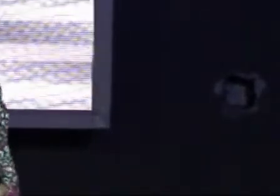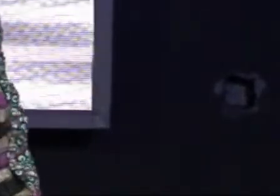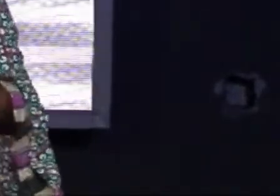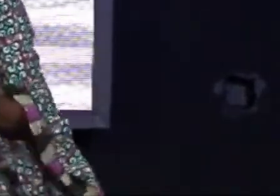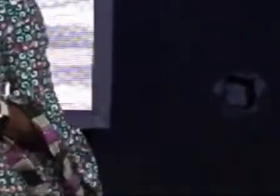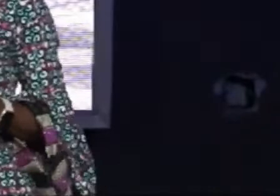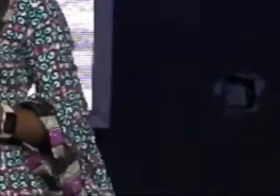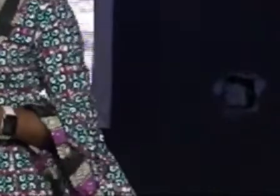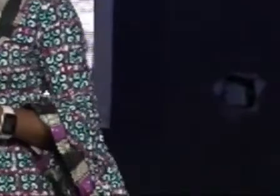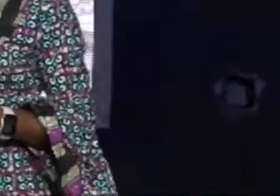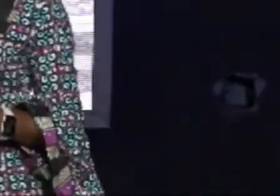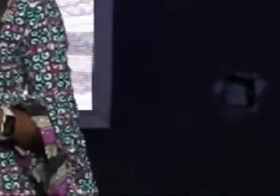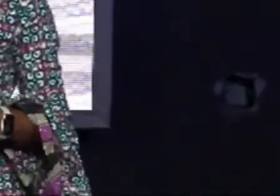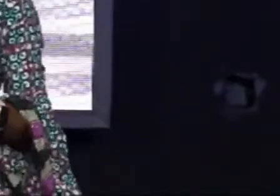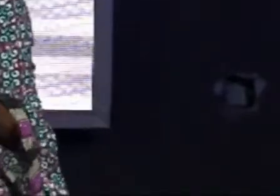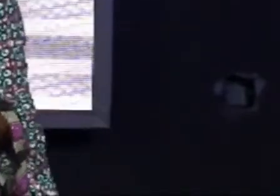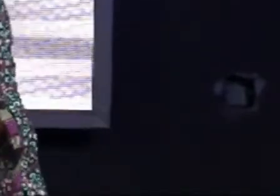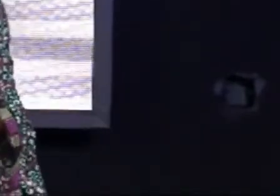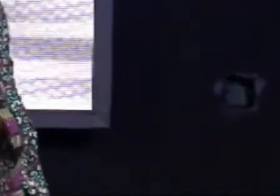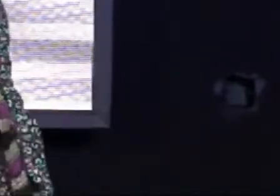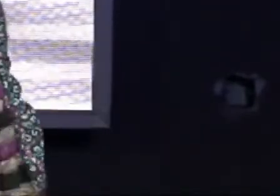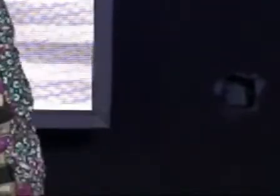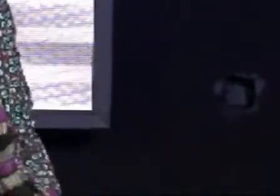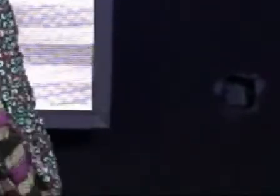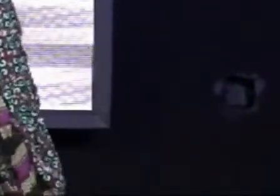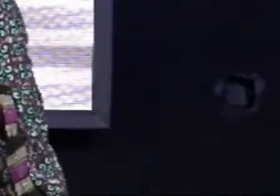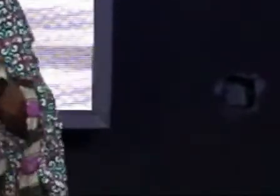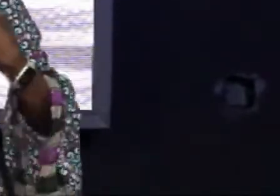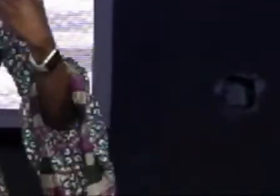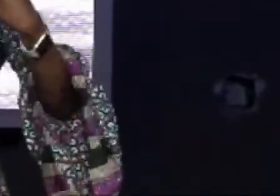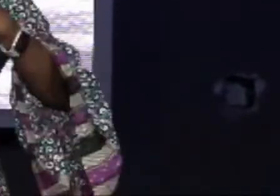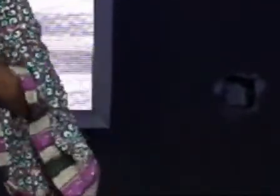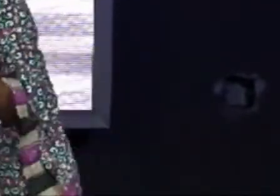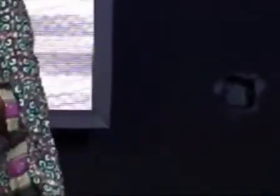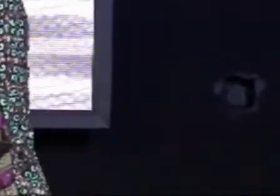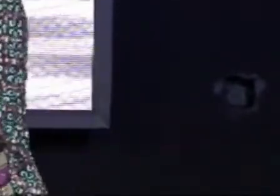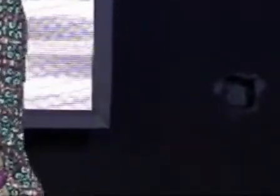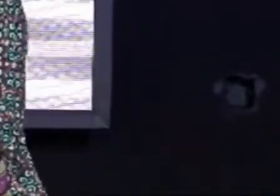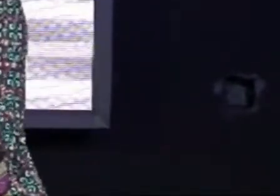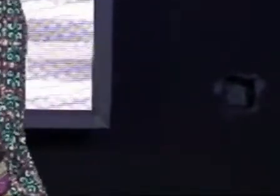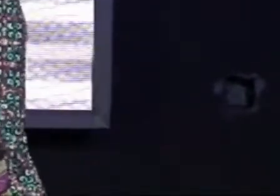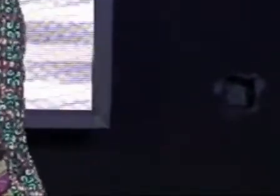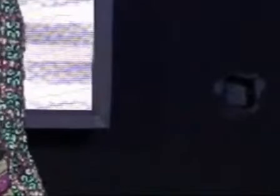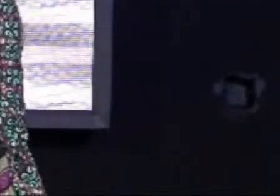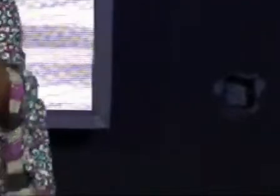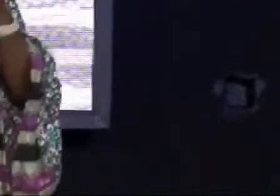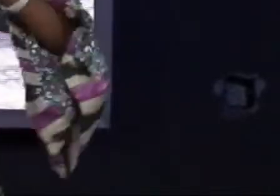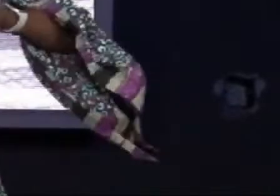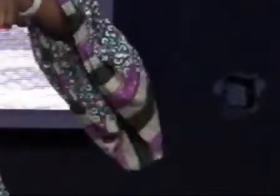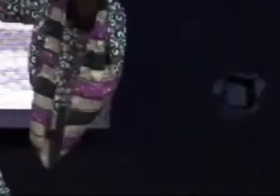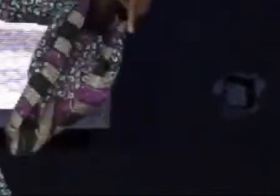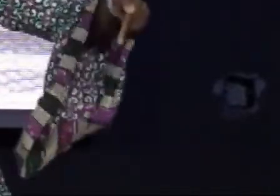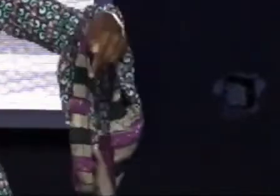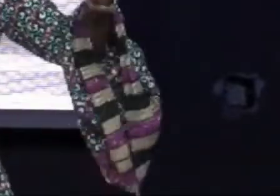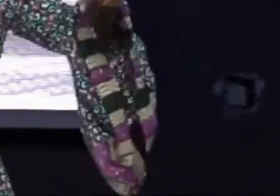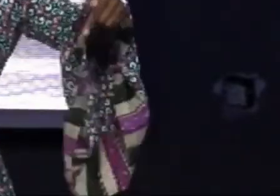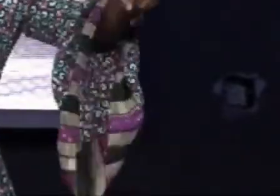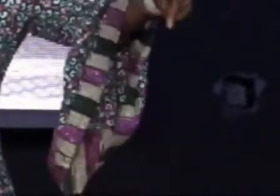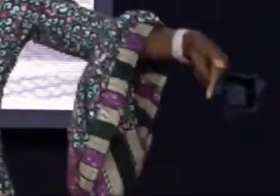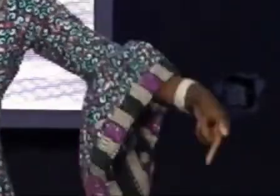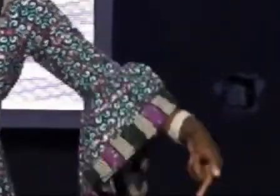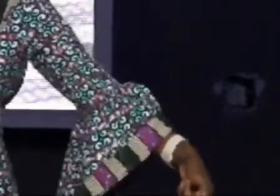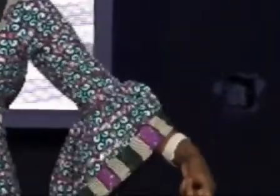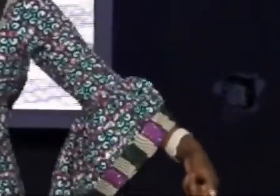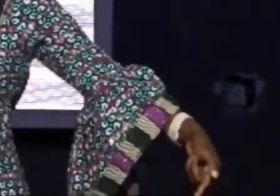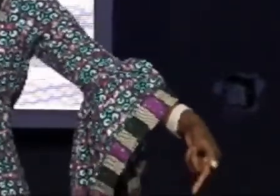but you say you are training engineers. Engineers who come wearing white coats, but yet they are expected to get